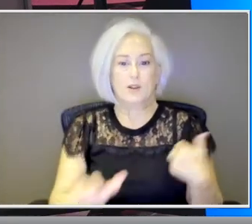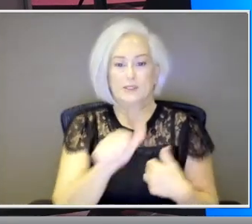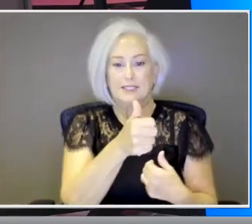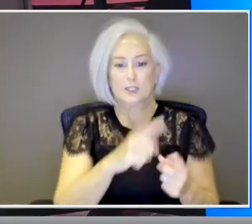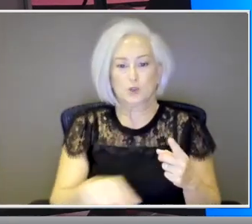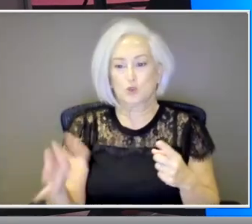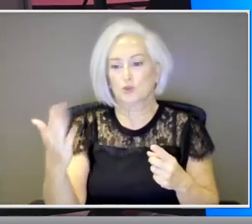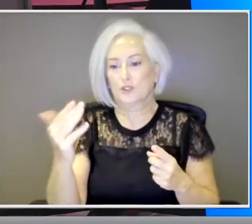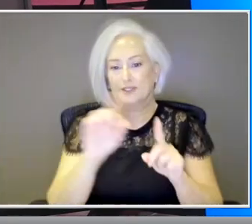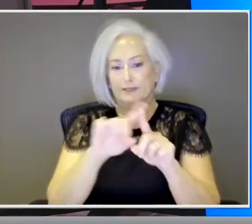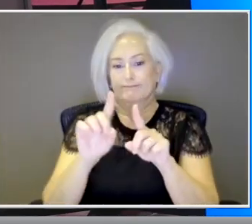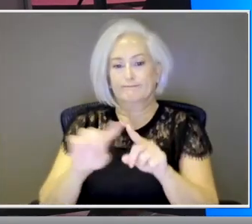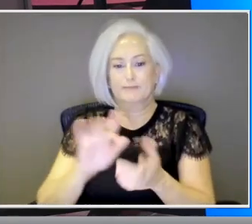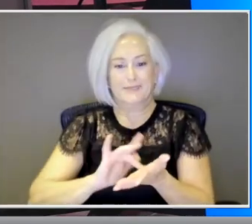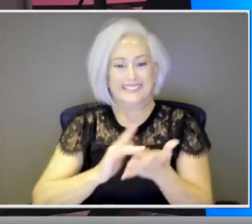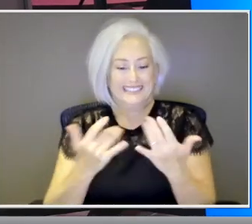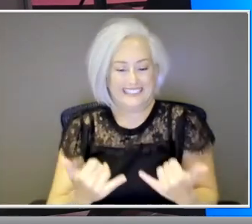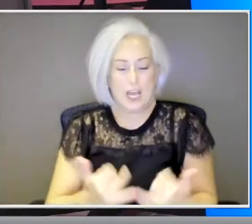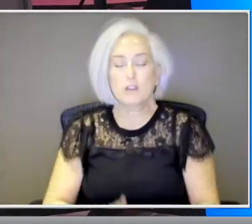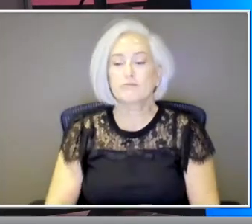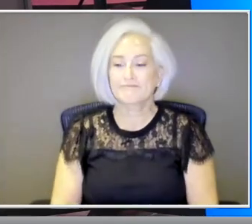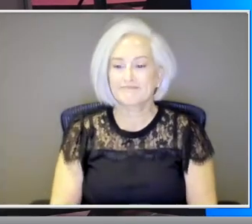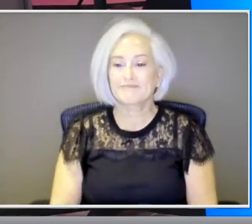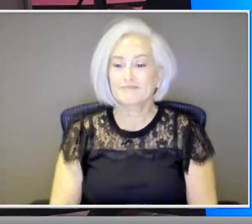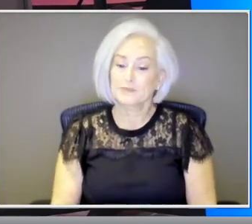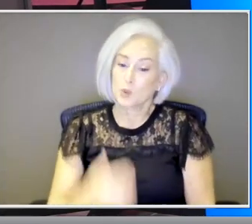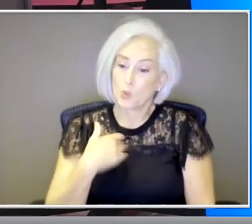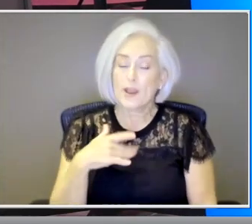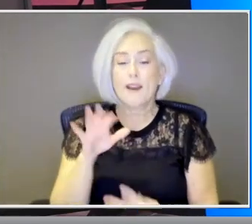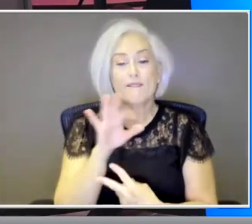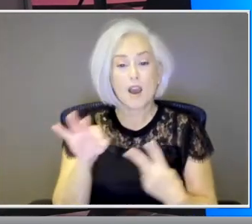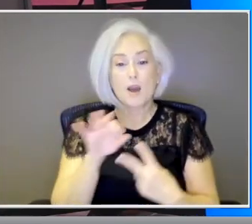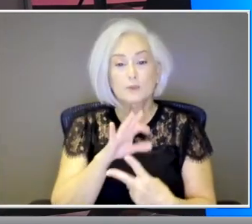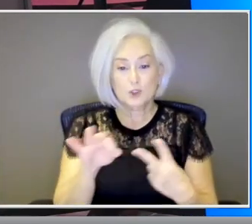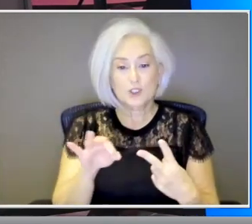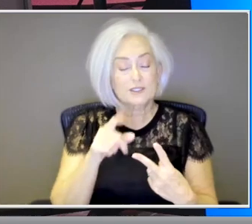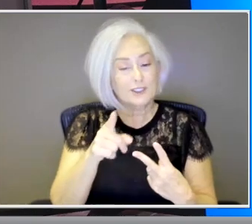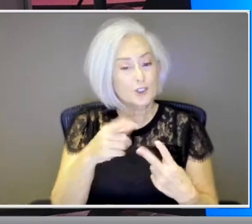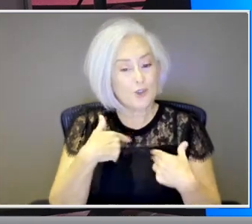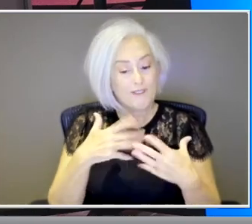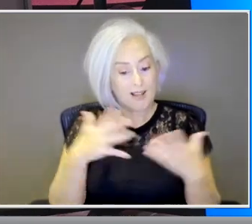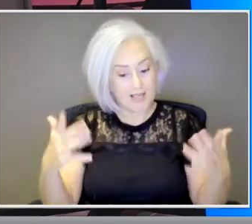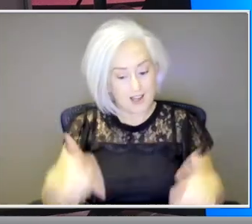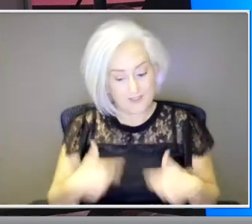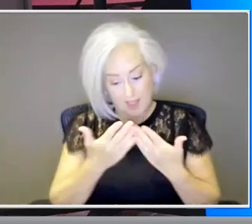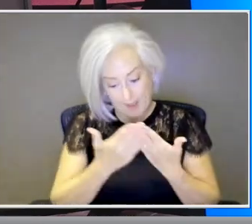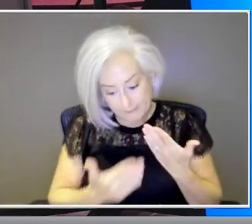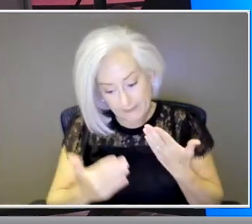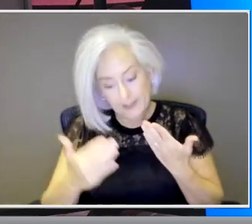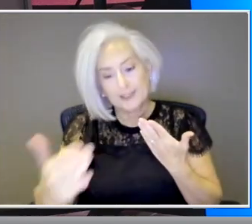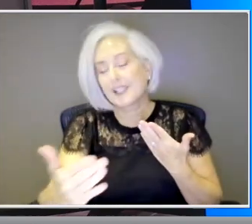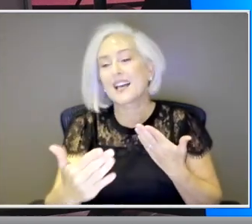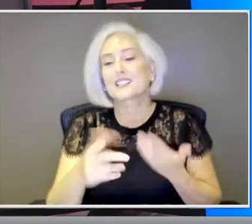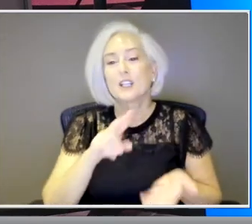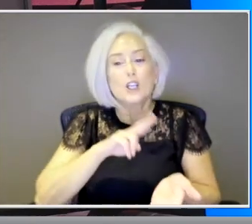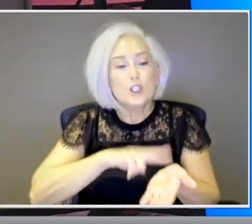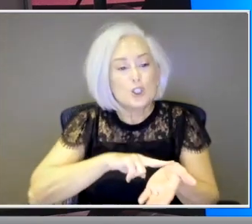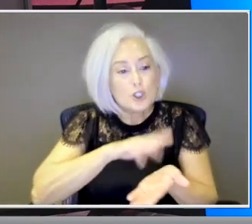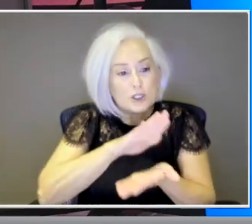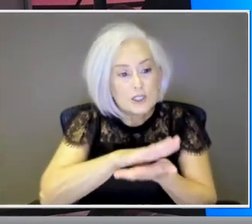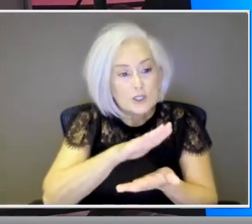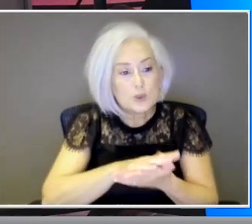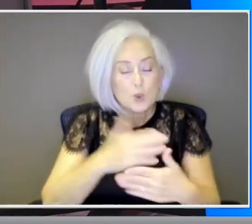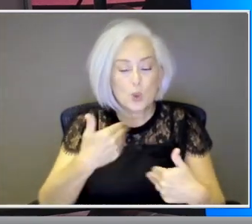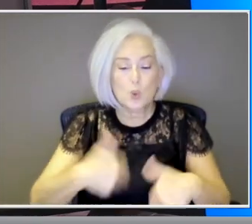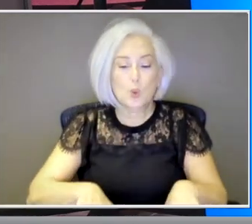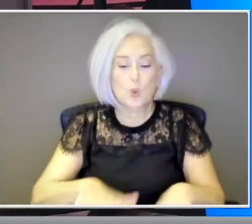There's so, options. yeah. Options, and clearly you have a lot of life. Your nursing school is so stressful, and you went